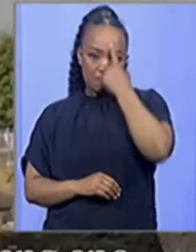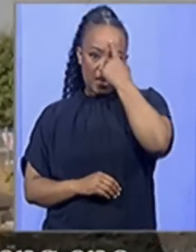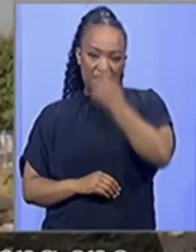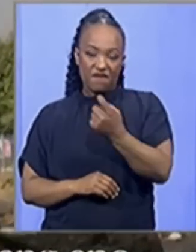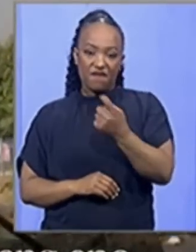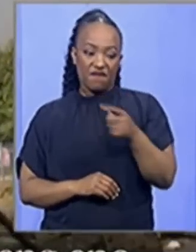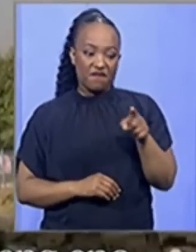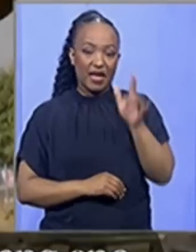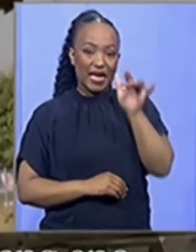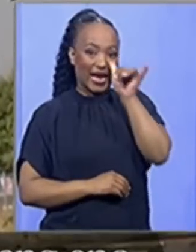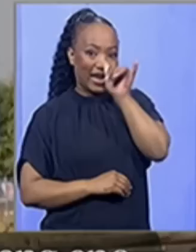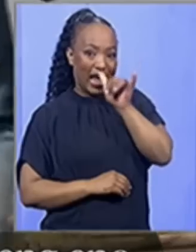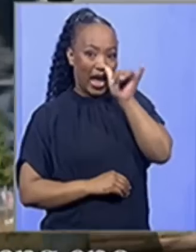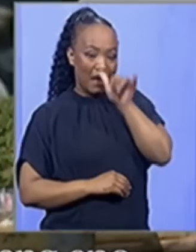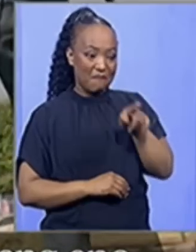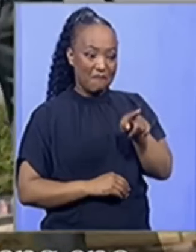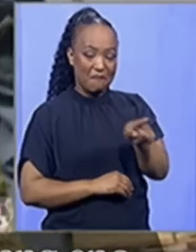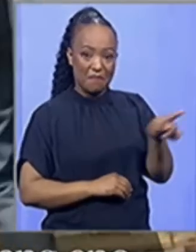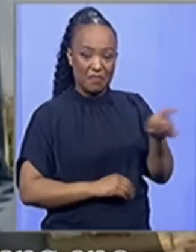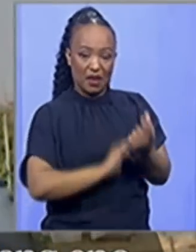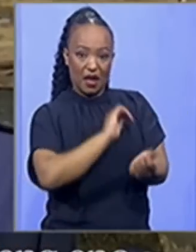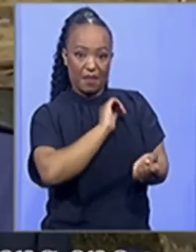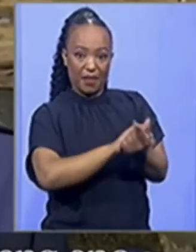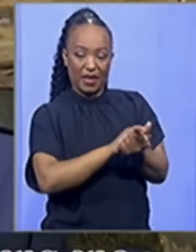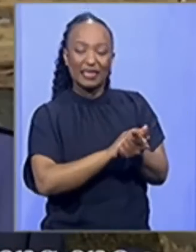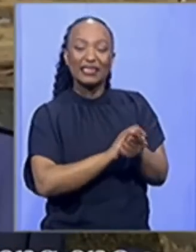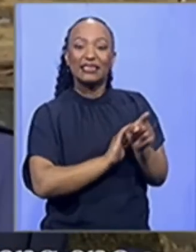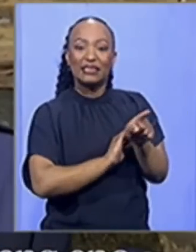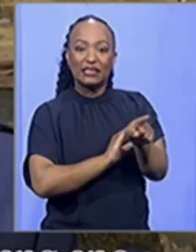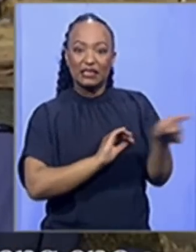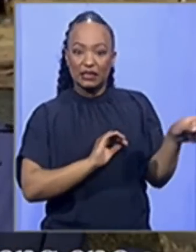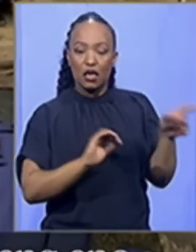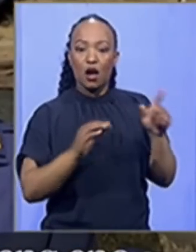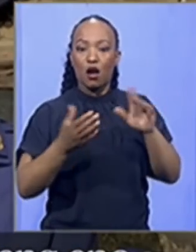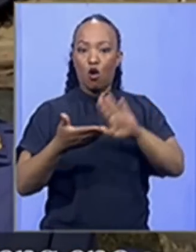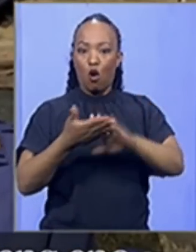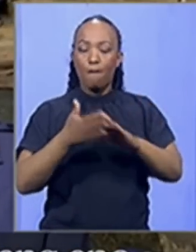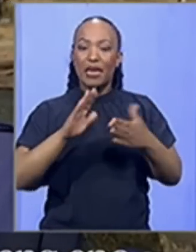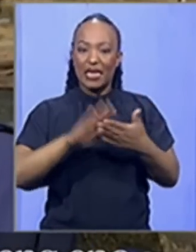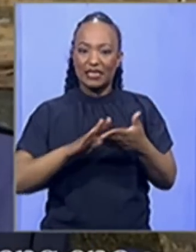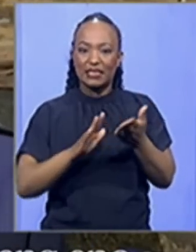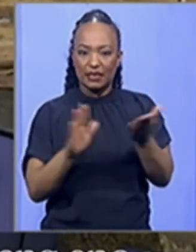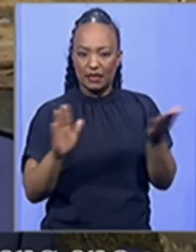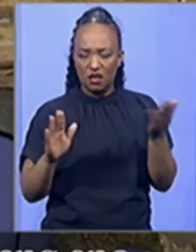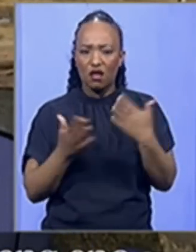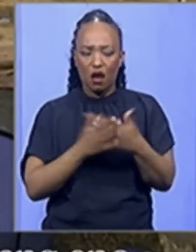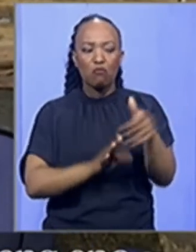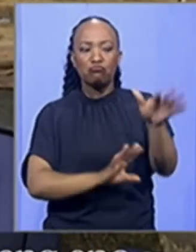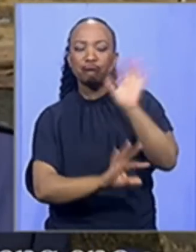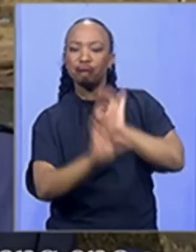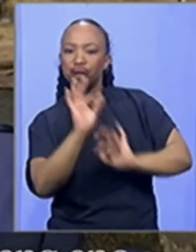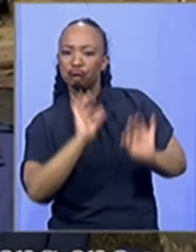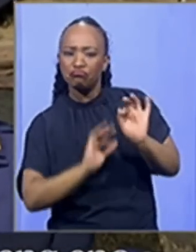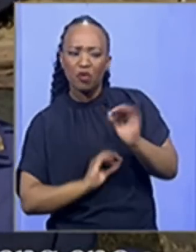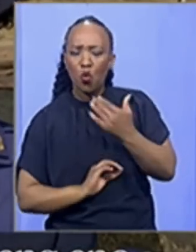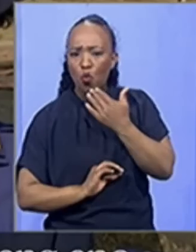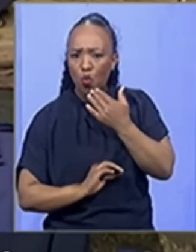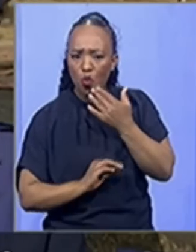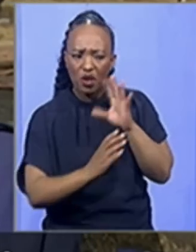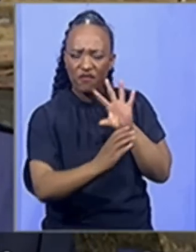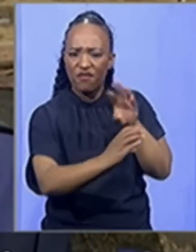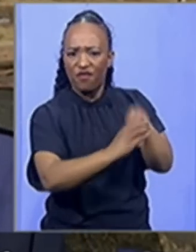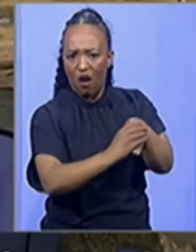was committed or the incident happened, and there are some of the community, those who can share light and will be in a